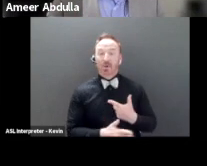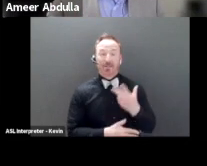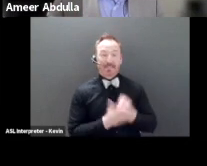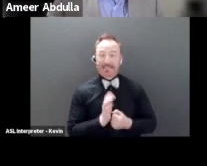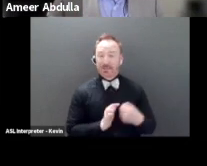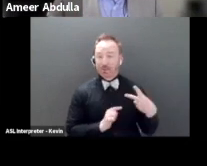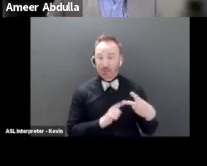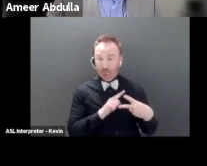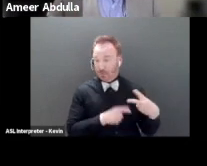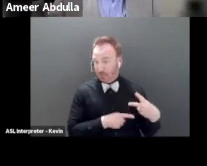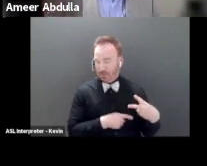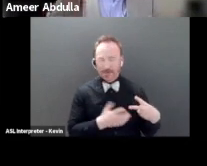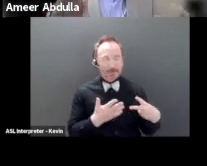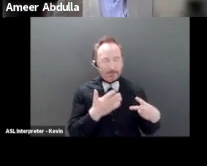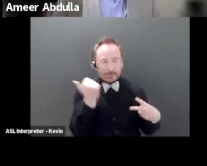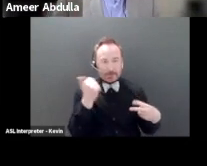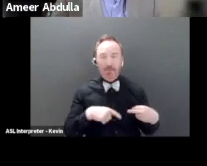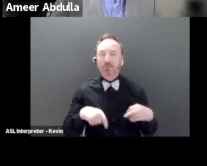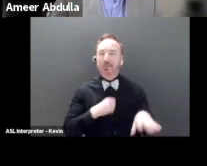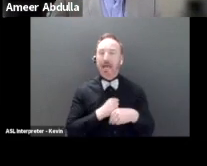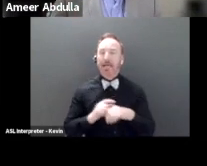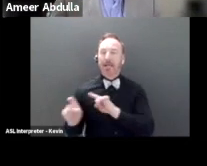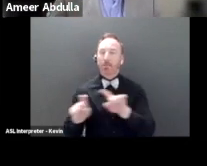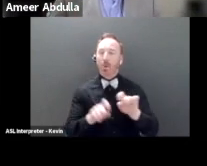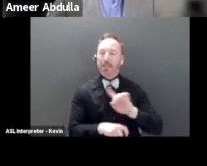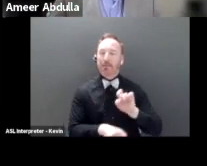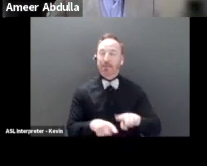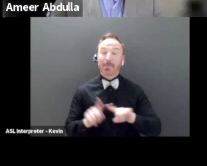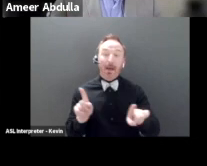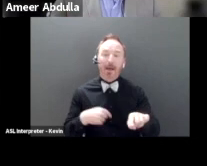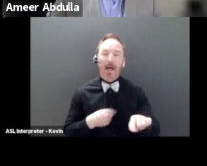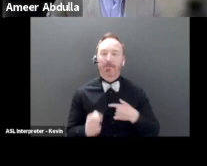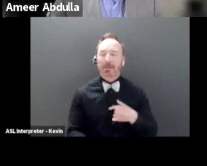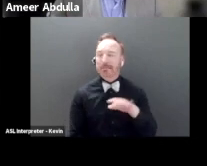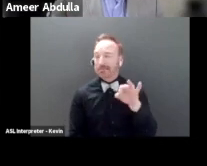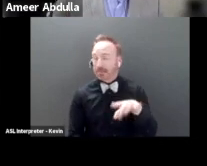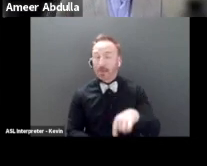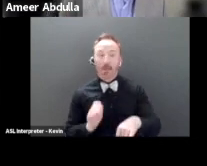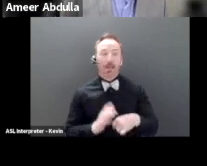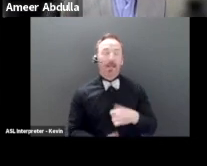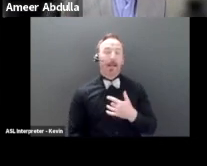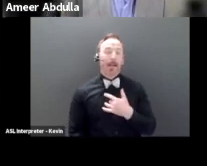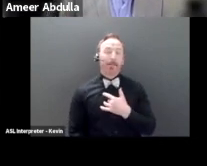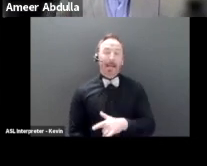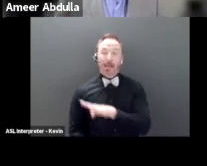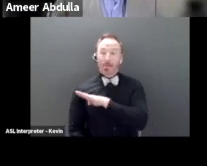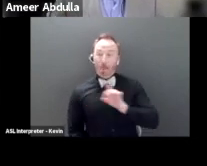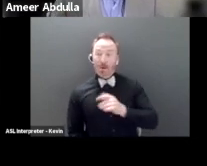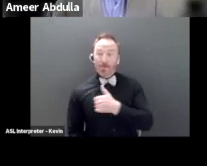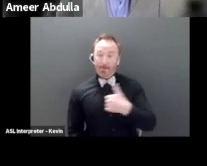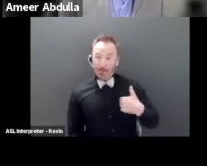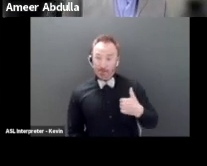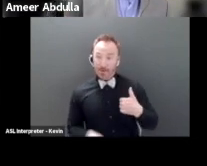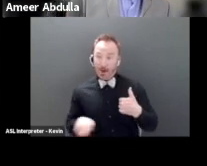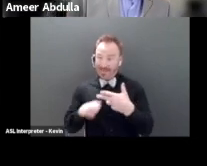forgot, Jordan, I should have made a polling question of this, but here we go. The question usually is, are board members employees or